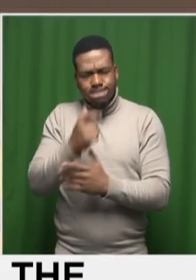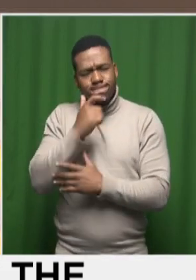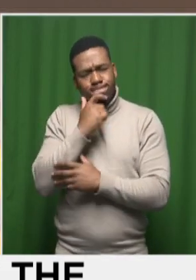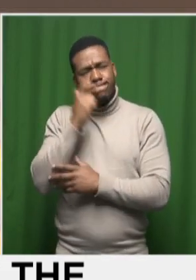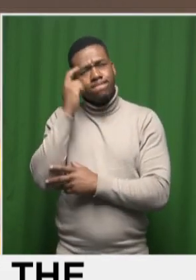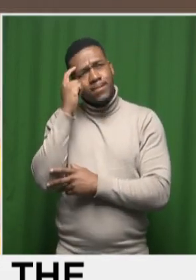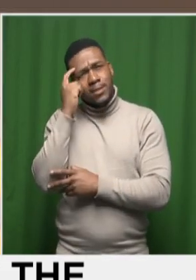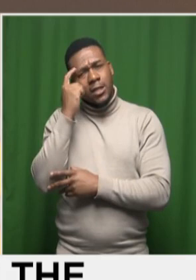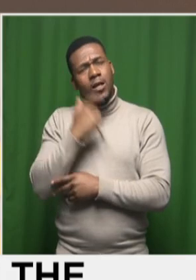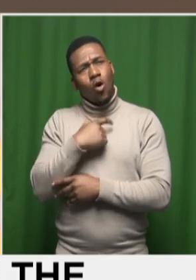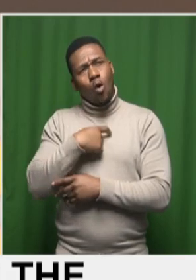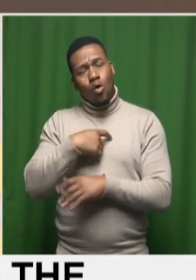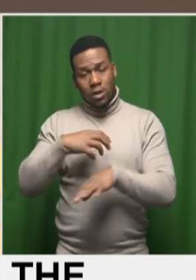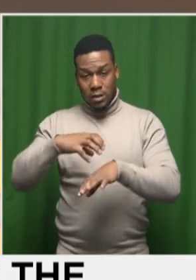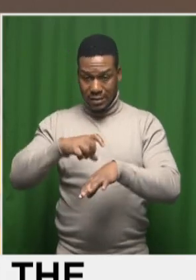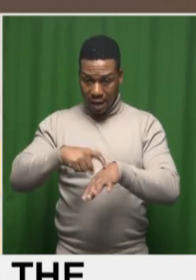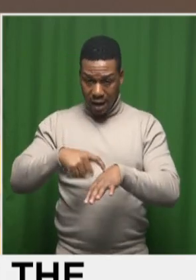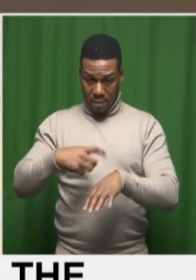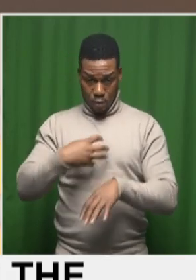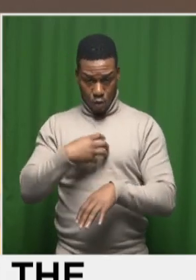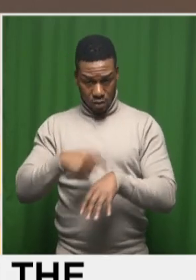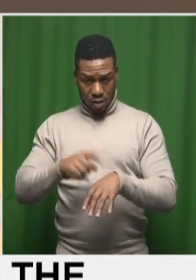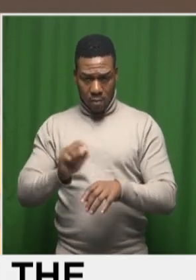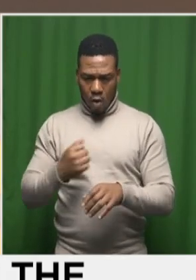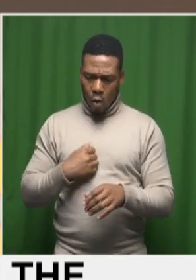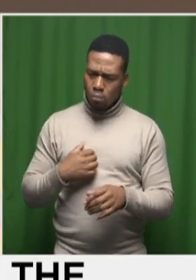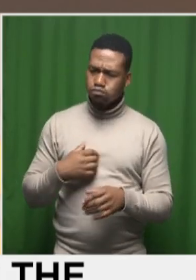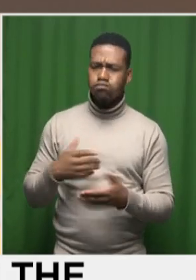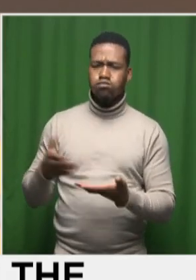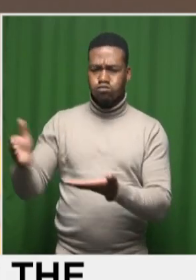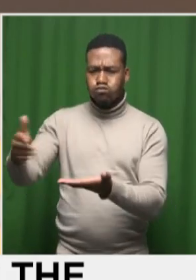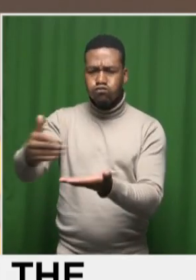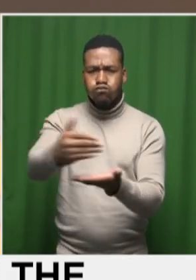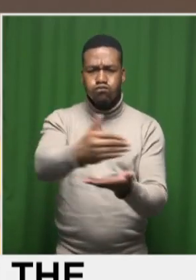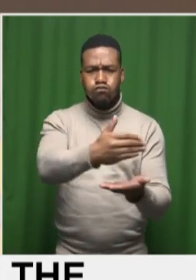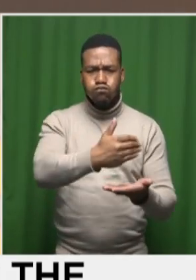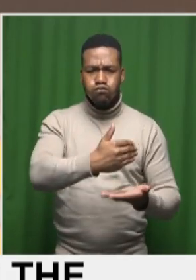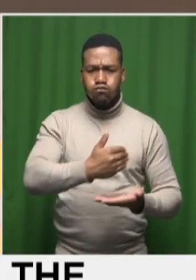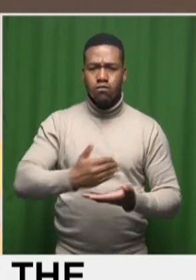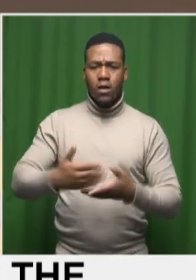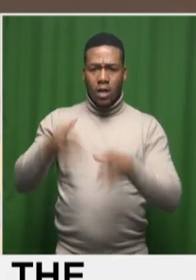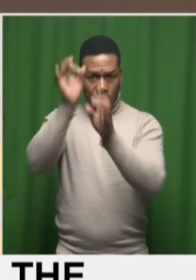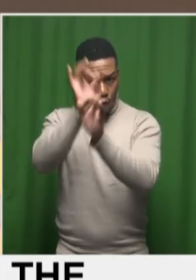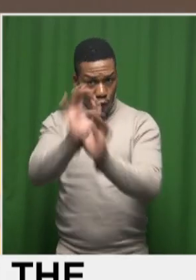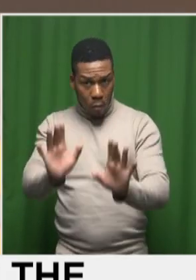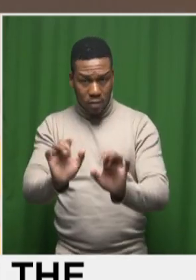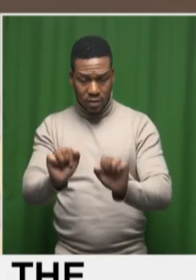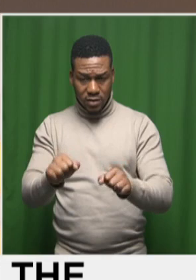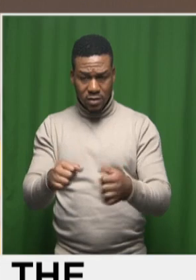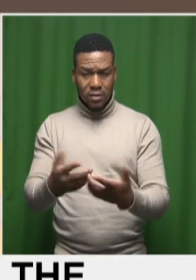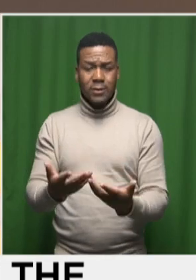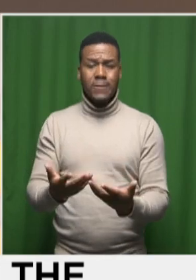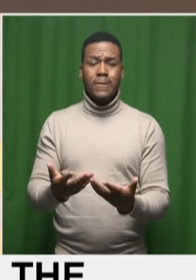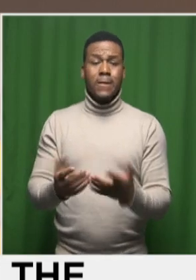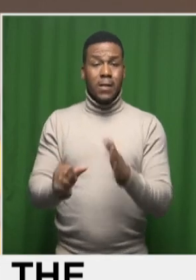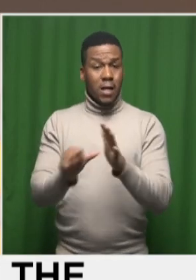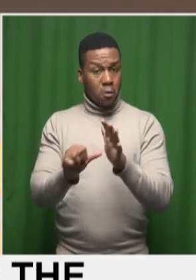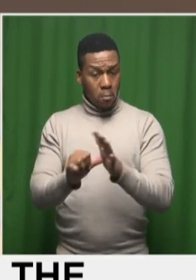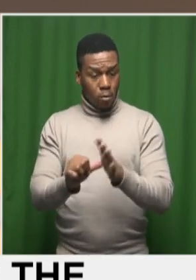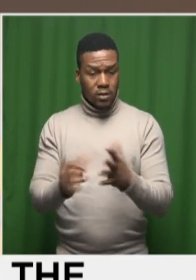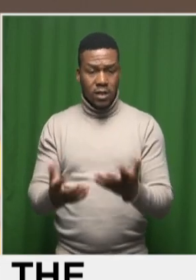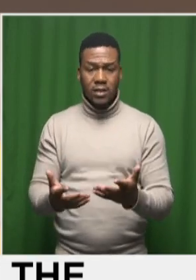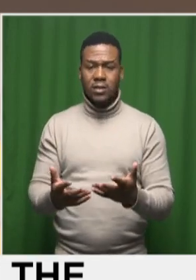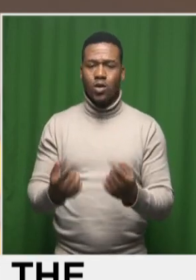own time, right? Gathering the information was, I think, important. We were sitting with a lot